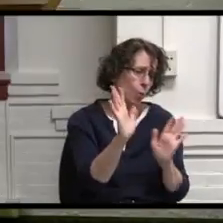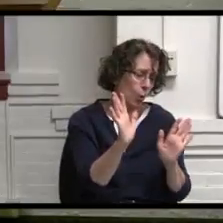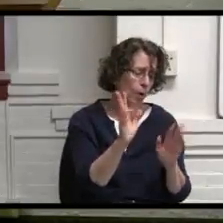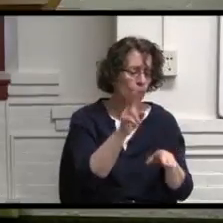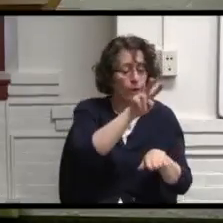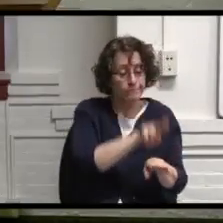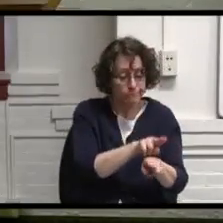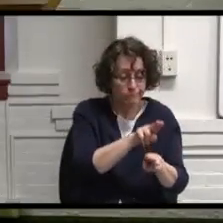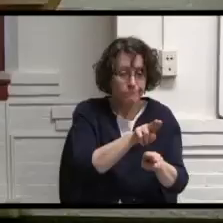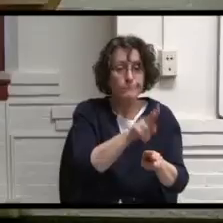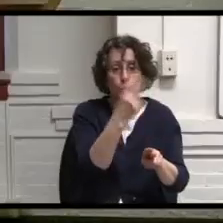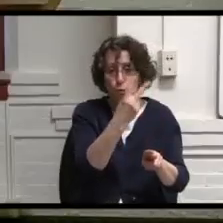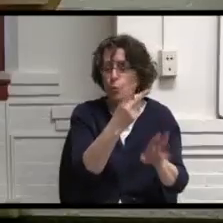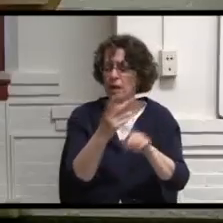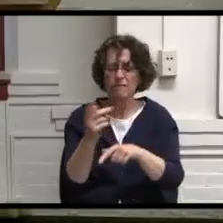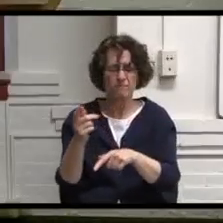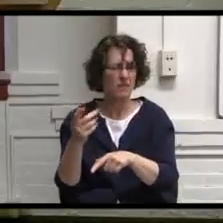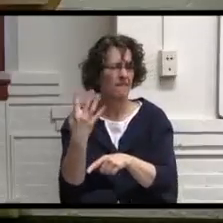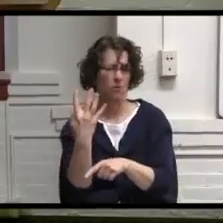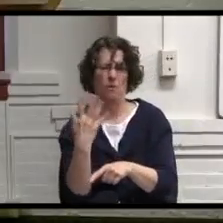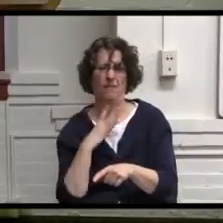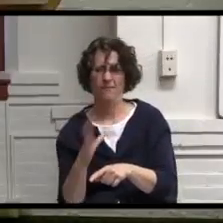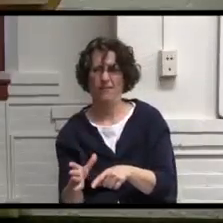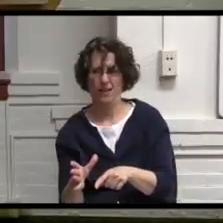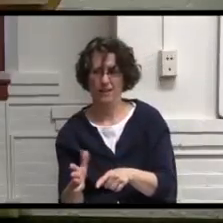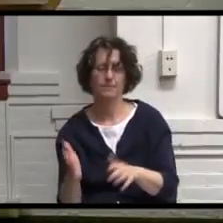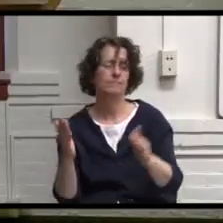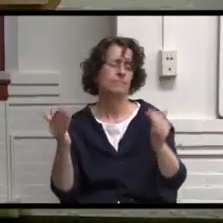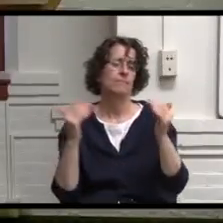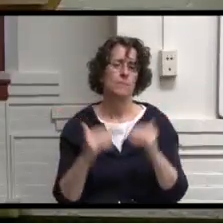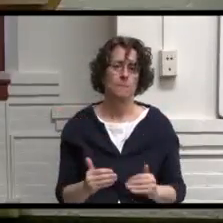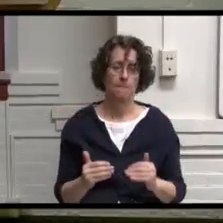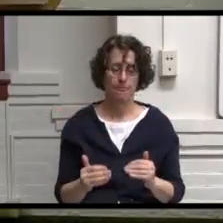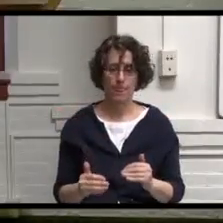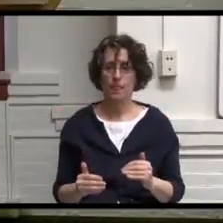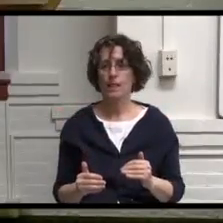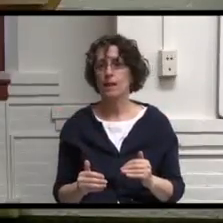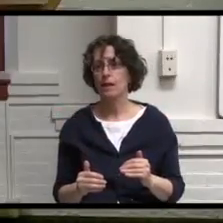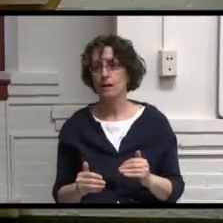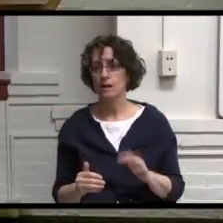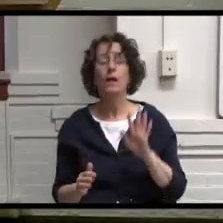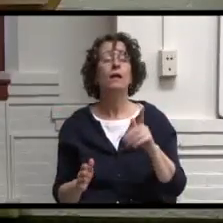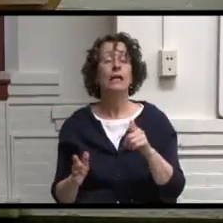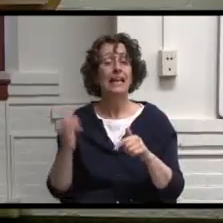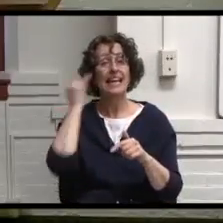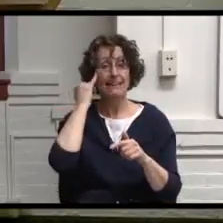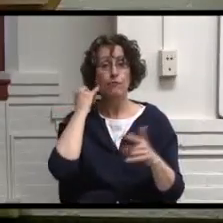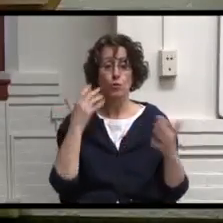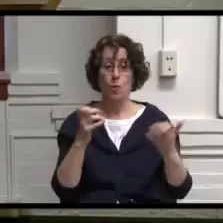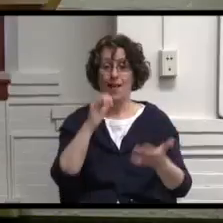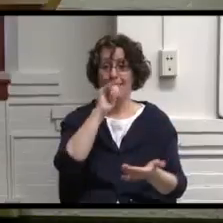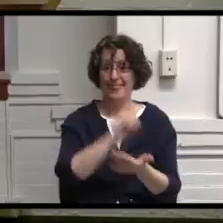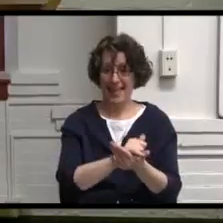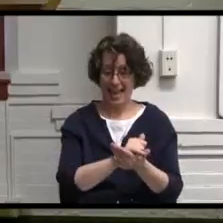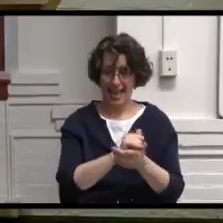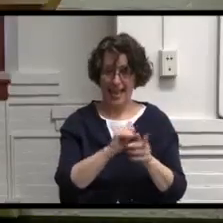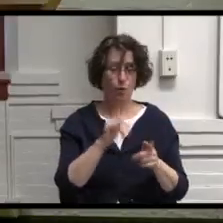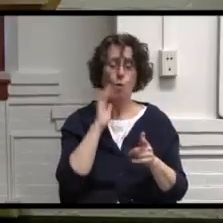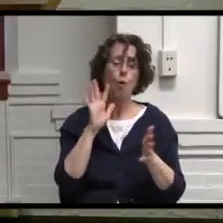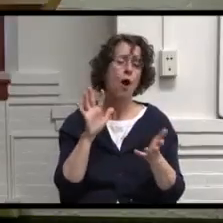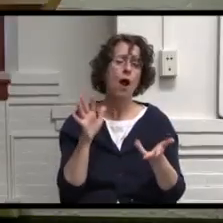digging. The office of the town clerk will be notified in writing, and a permit shall be issued from the clerk prior to the removal